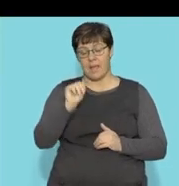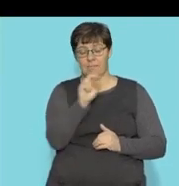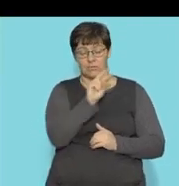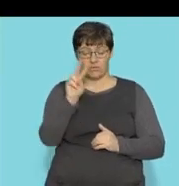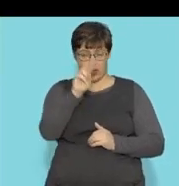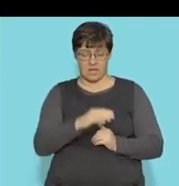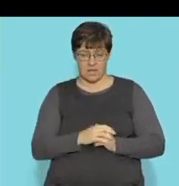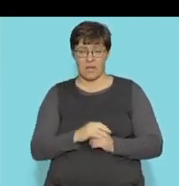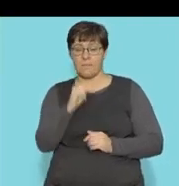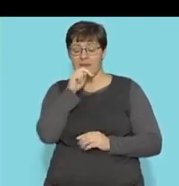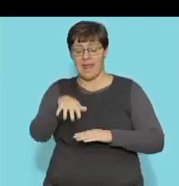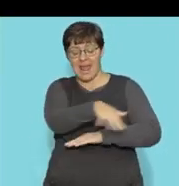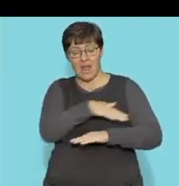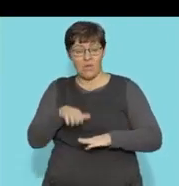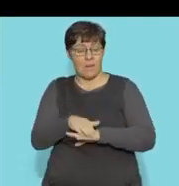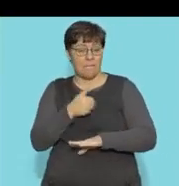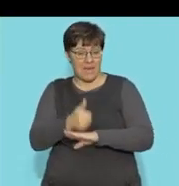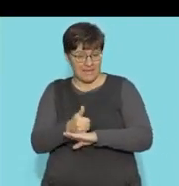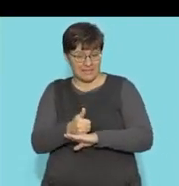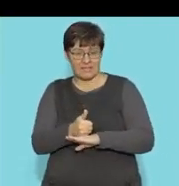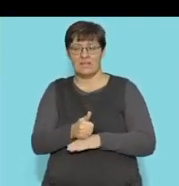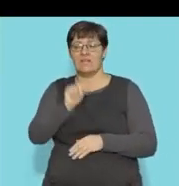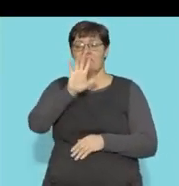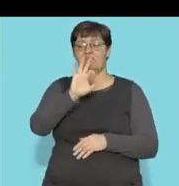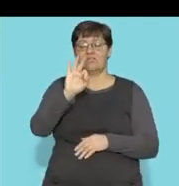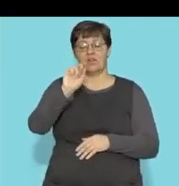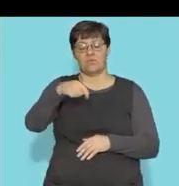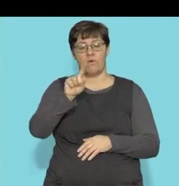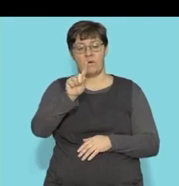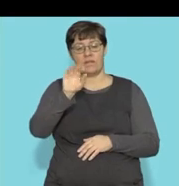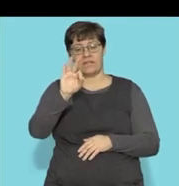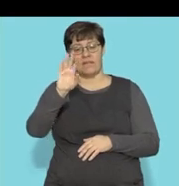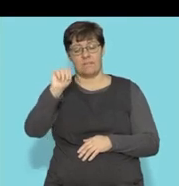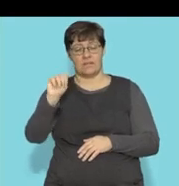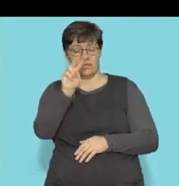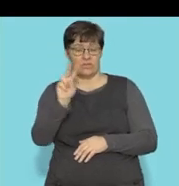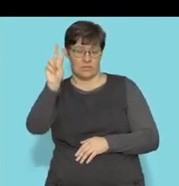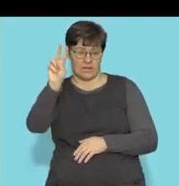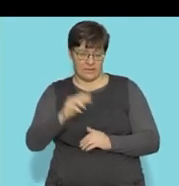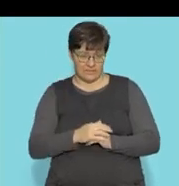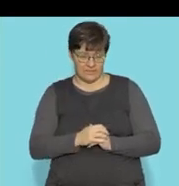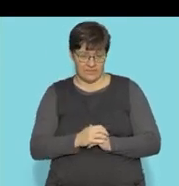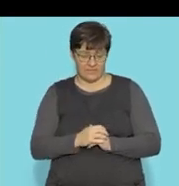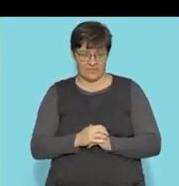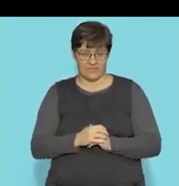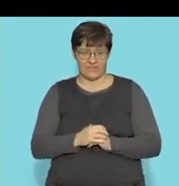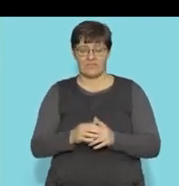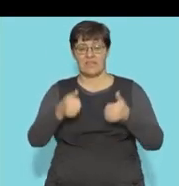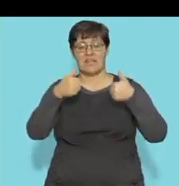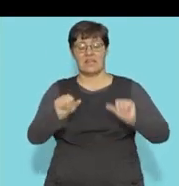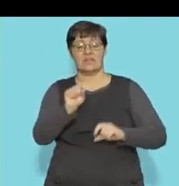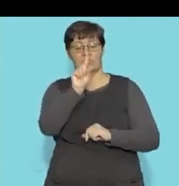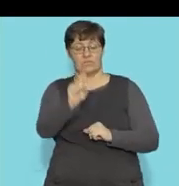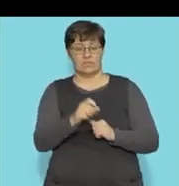So that means that the area of my base is 53,13 meters squared. Let's go on to the